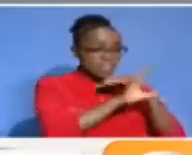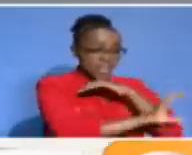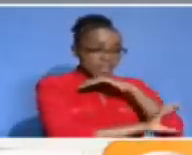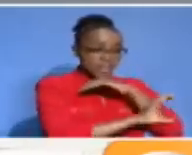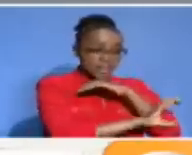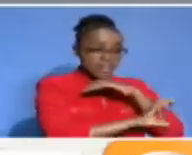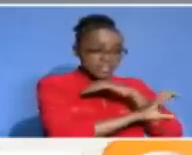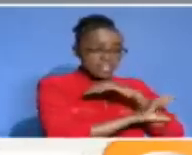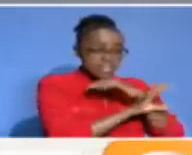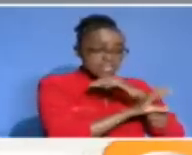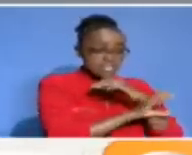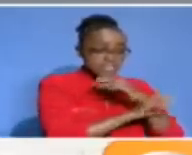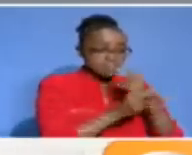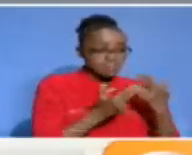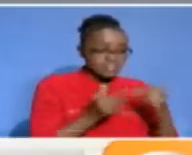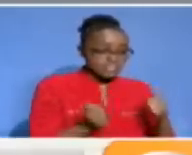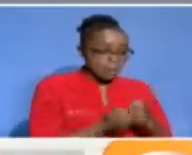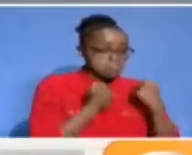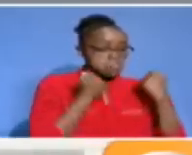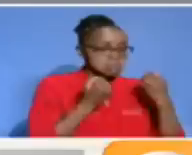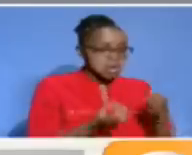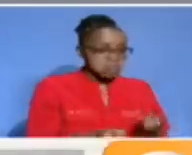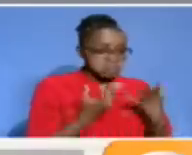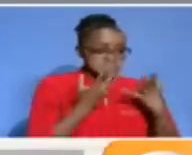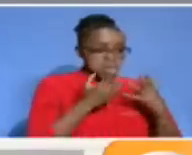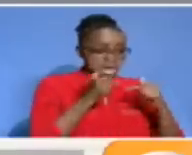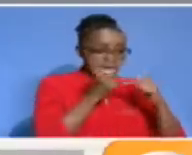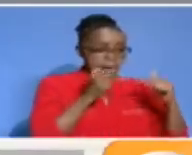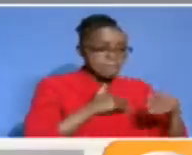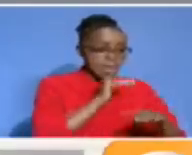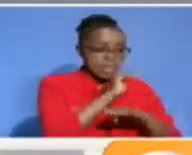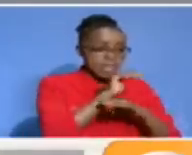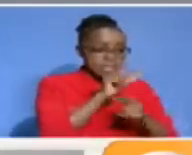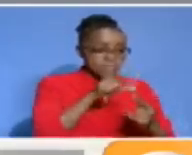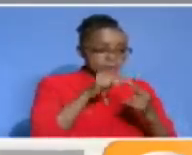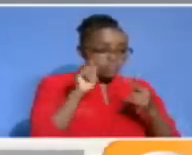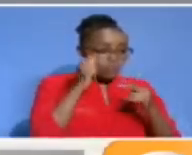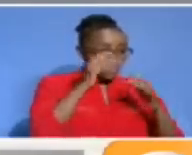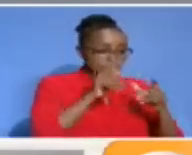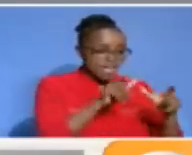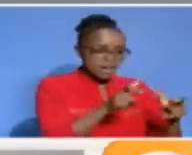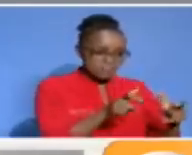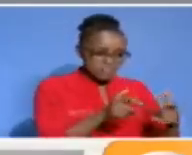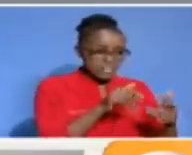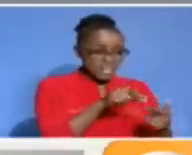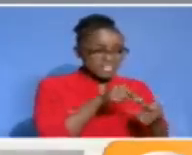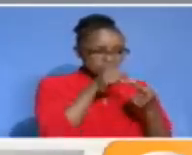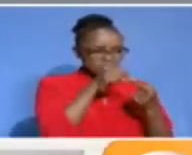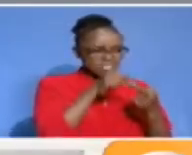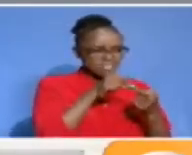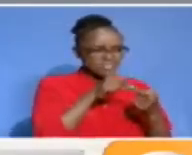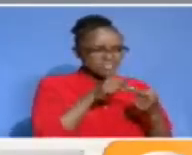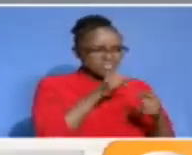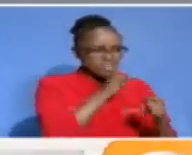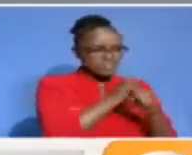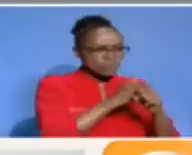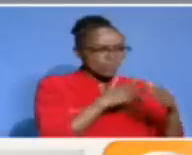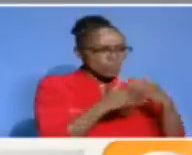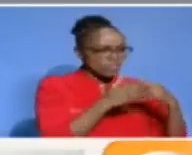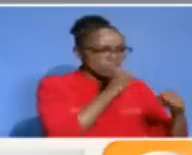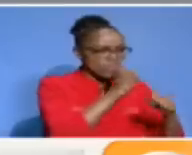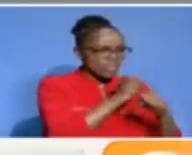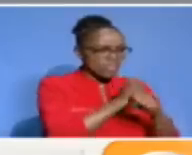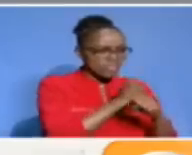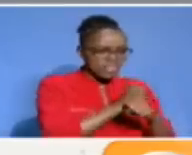is attacked by an enemy. My plea, especially for the Kenyan media, we shouldn't do what happened with the New York